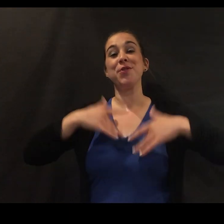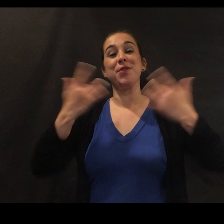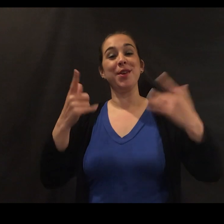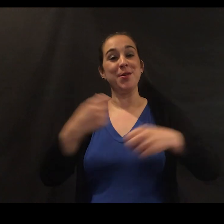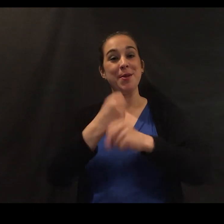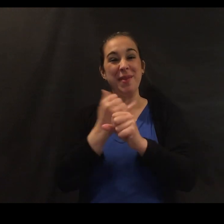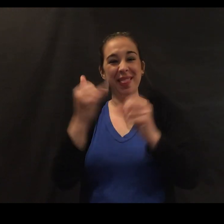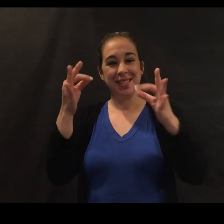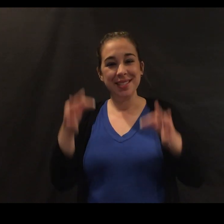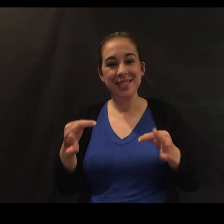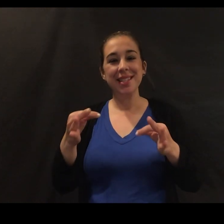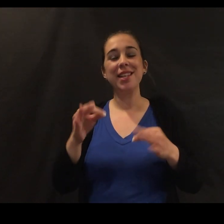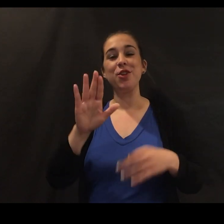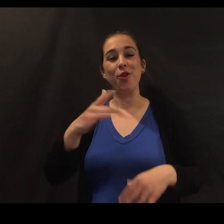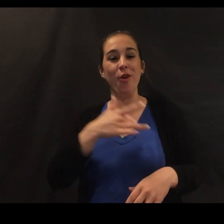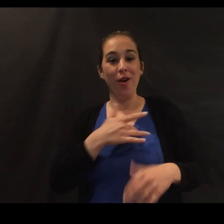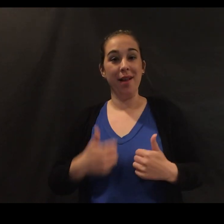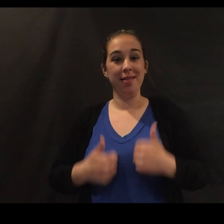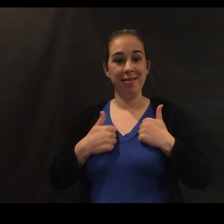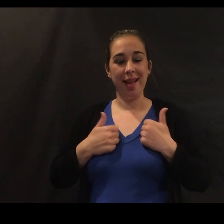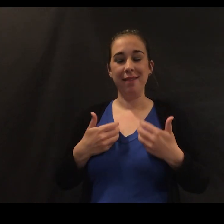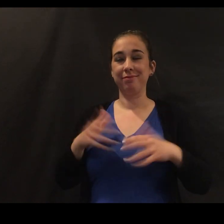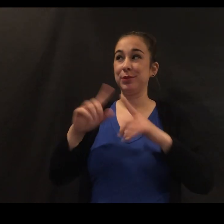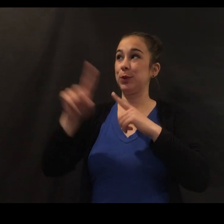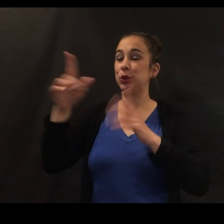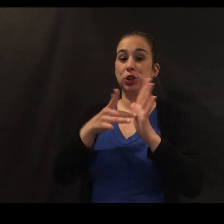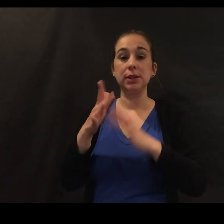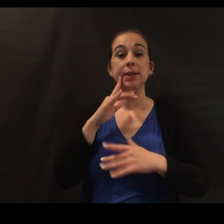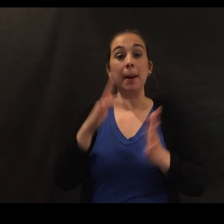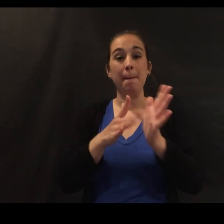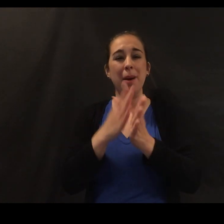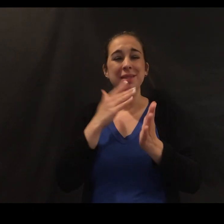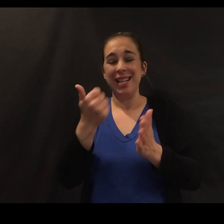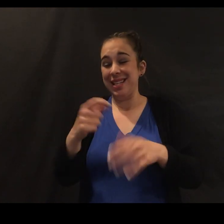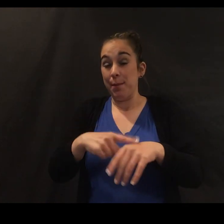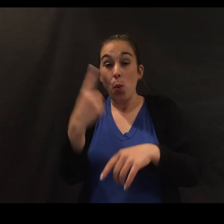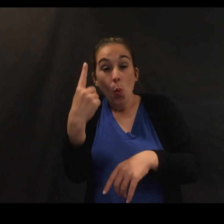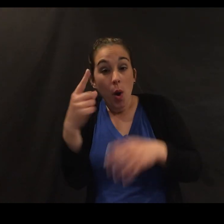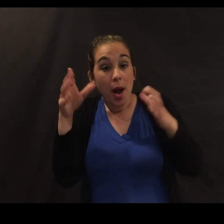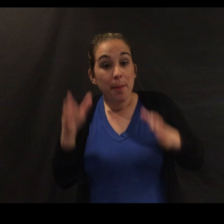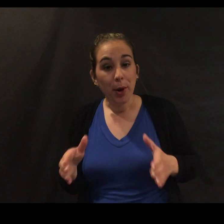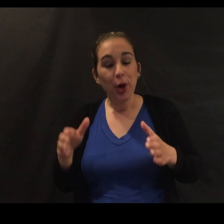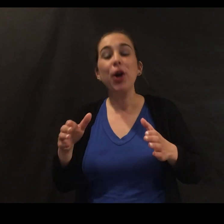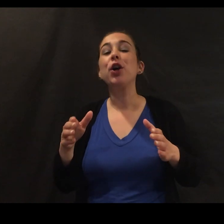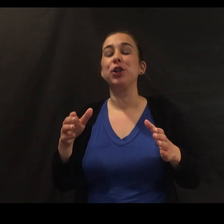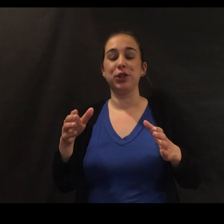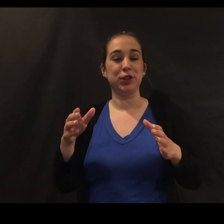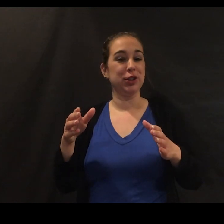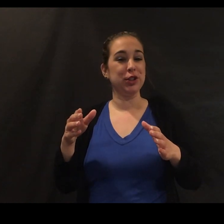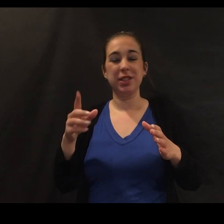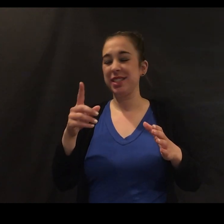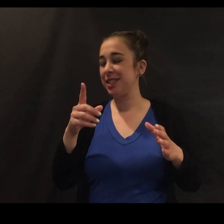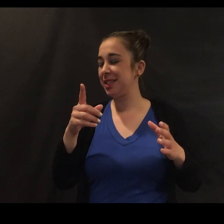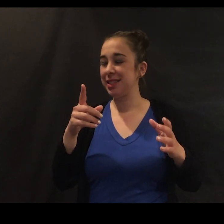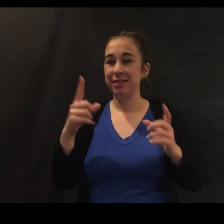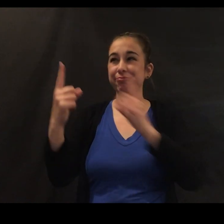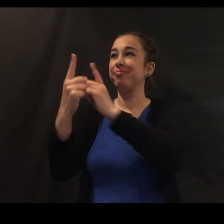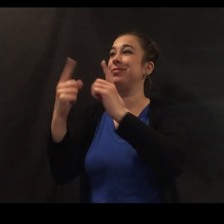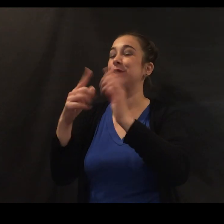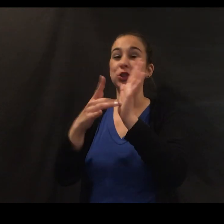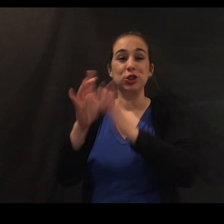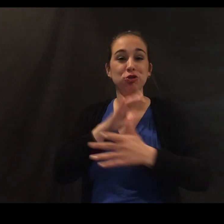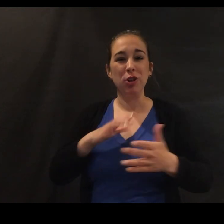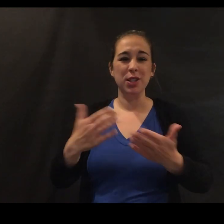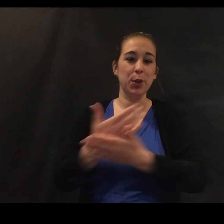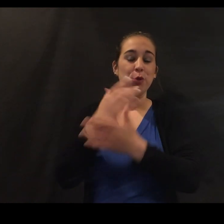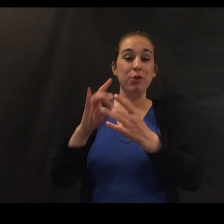and life to Jesus. The Bible says that anytime one person turns to Christ, anytime one person turns to a new relationship with God,